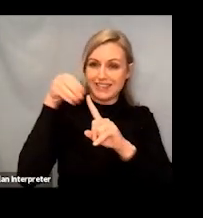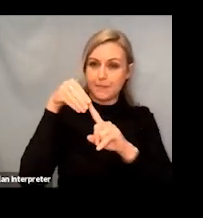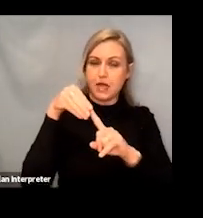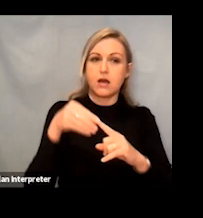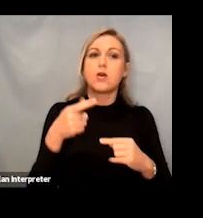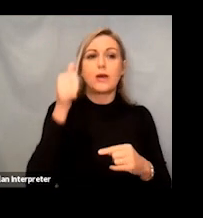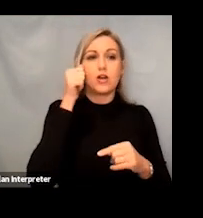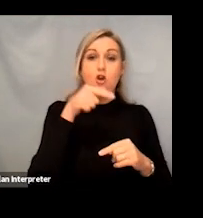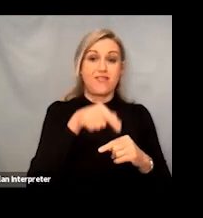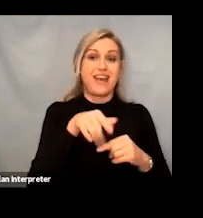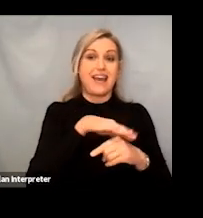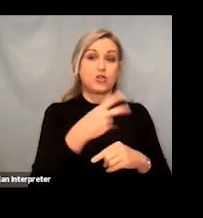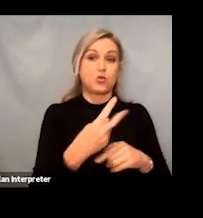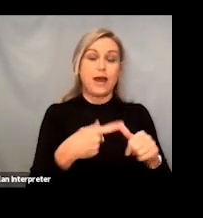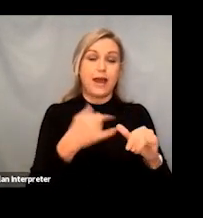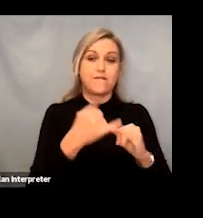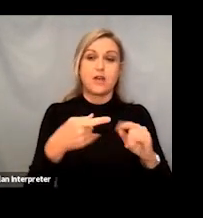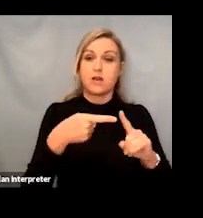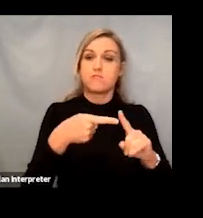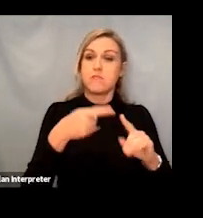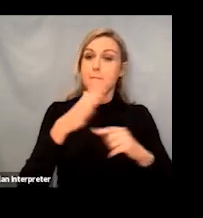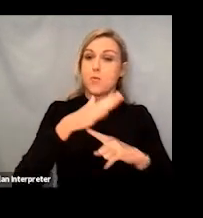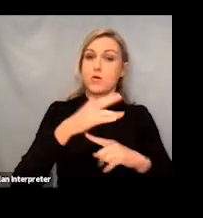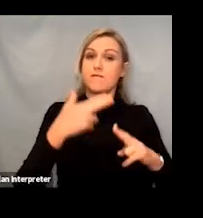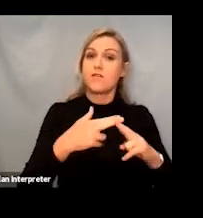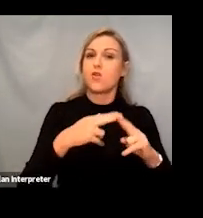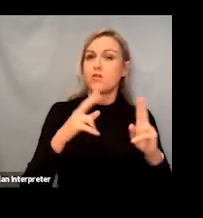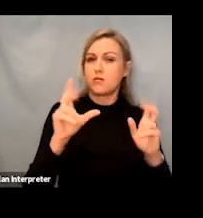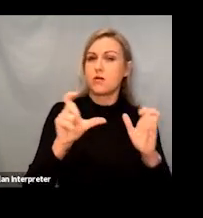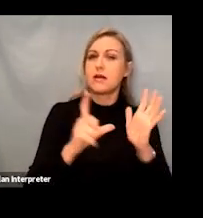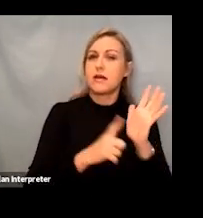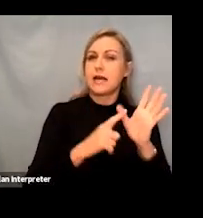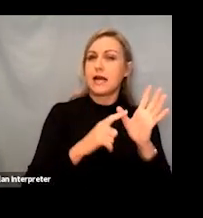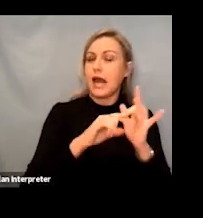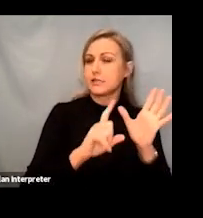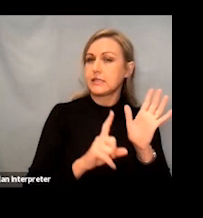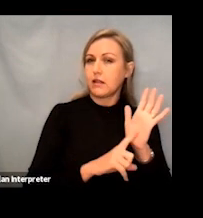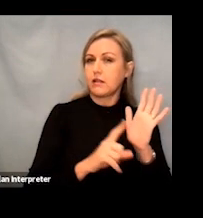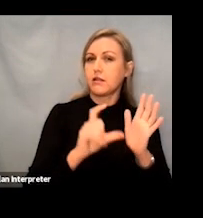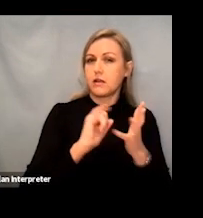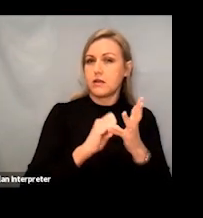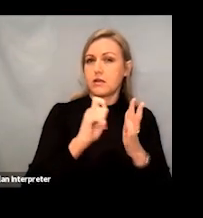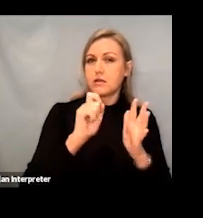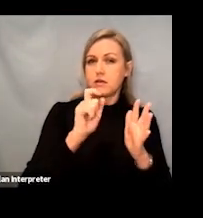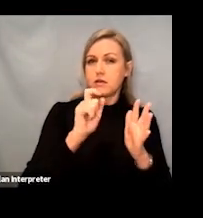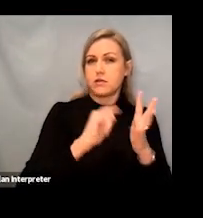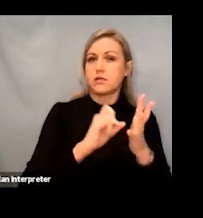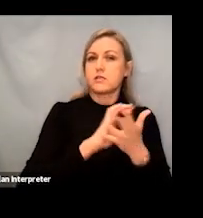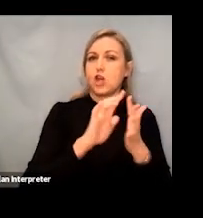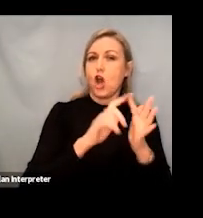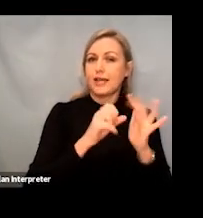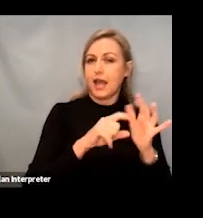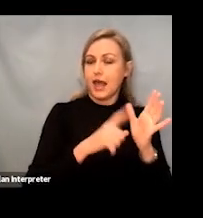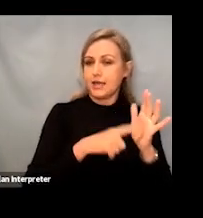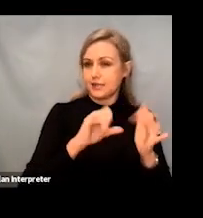is critically important to the action of classic psychedelics for a few reasons. It was discovered in the mid to late